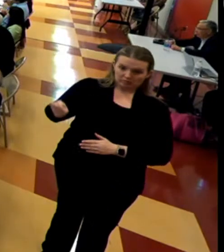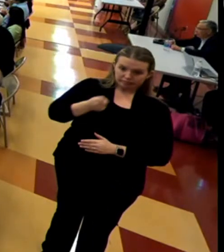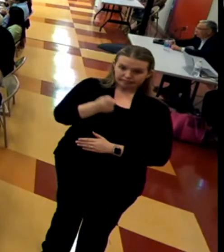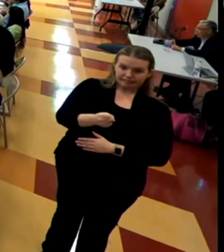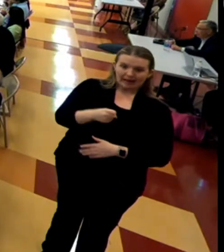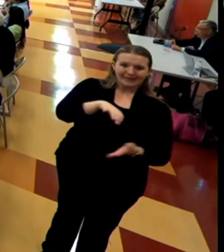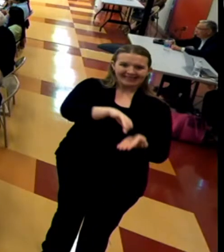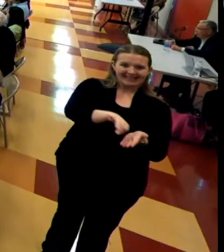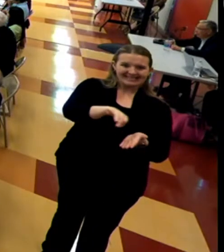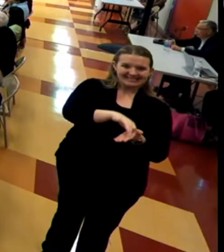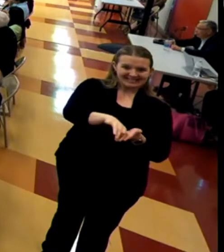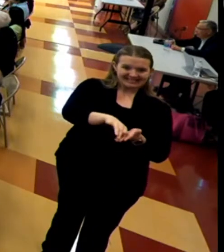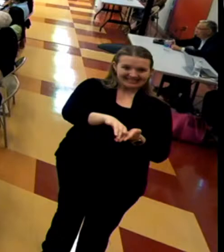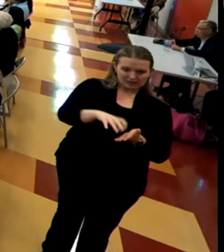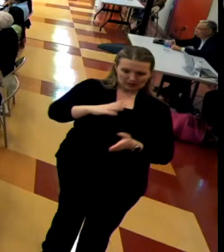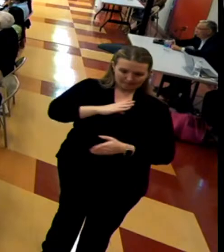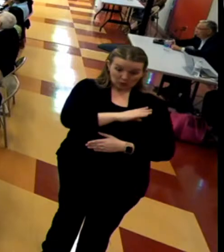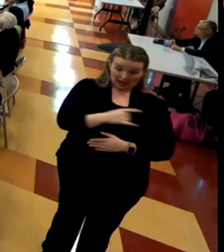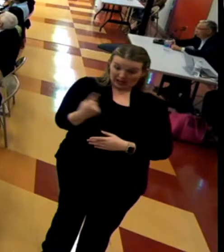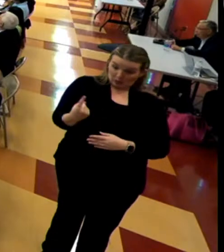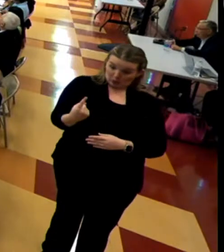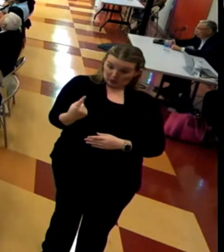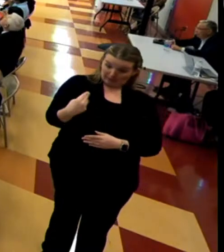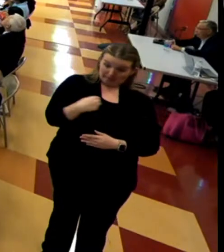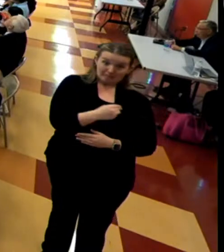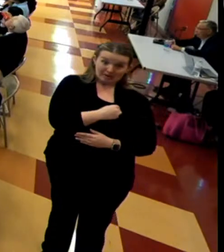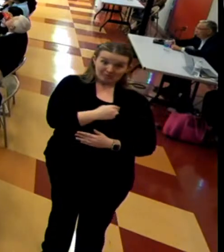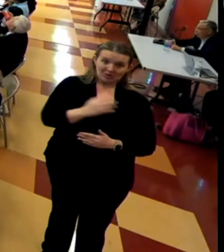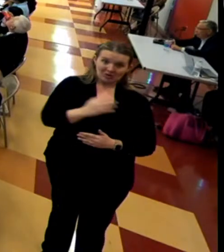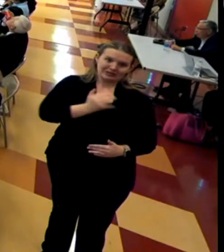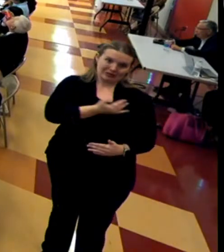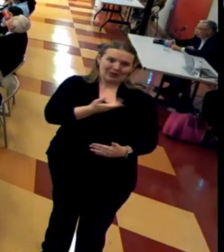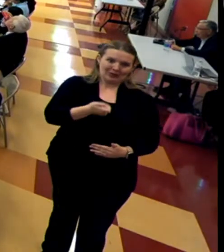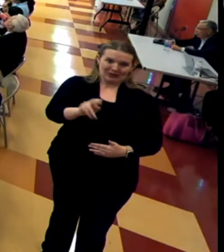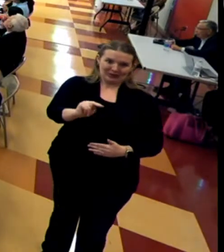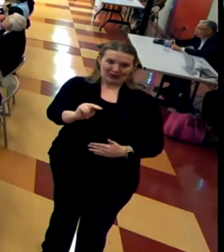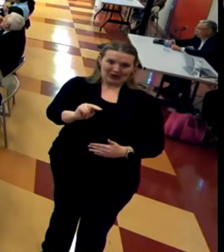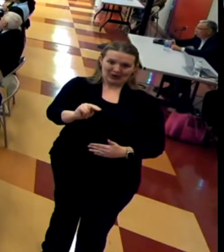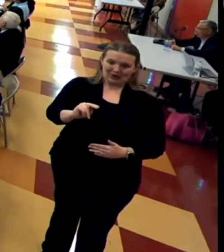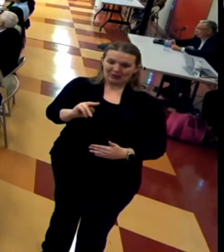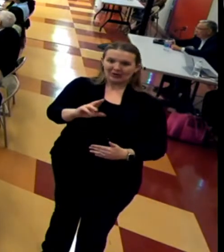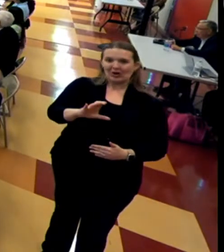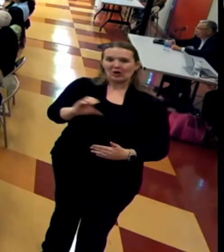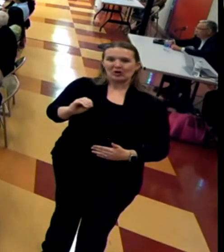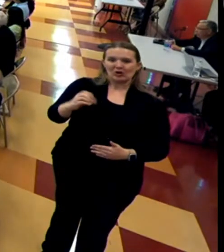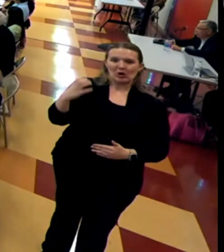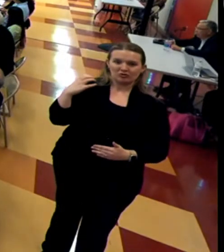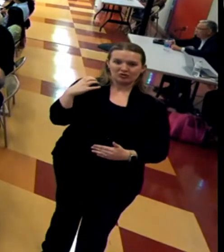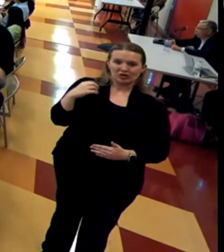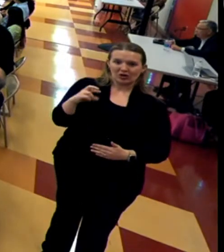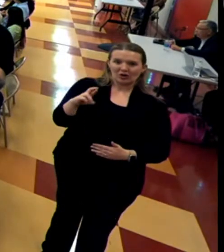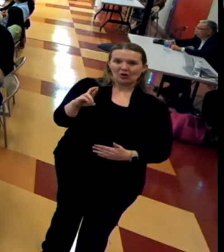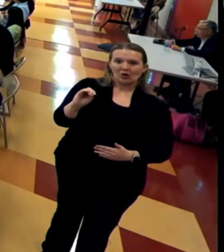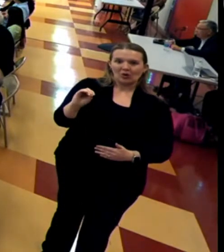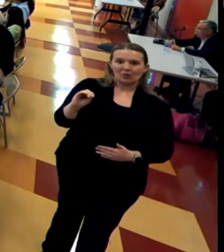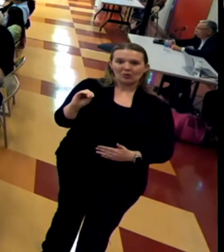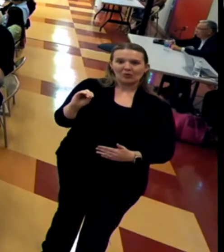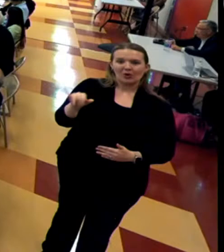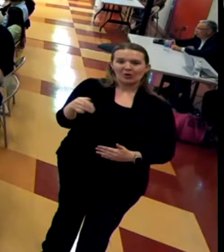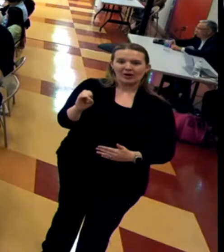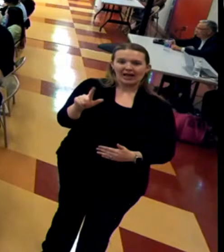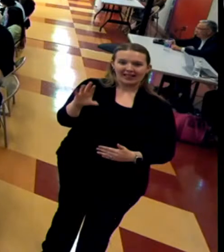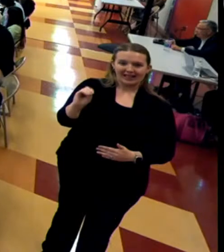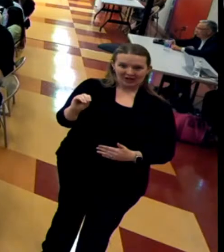Census Bureau. And one of those members happens to be our very own co-chair, Dr. Rogelio Saenz. So we have